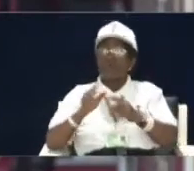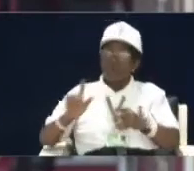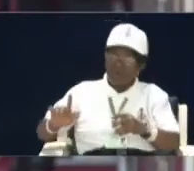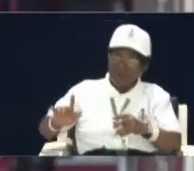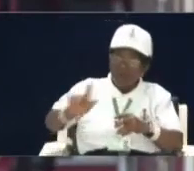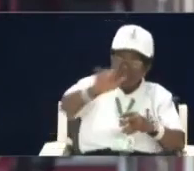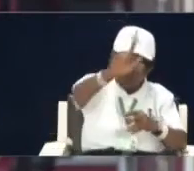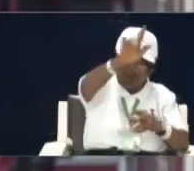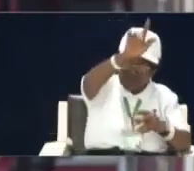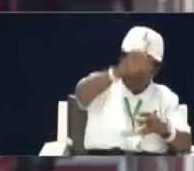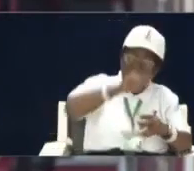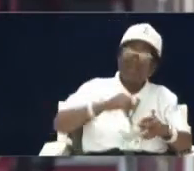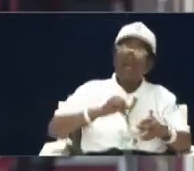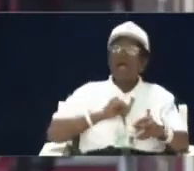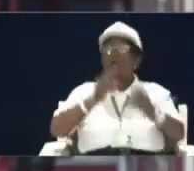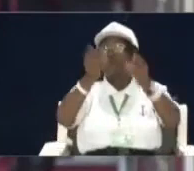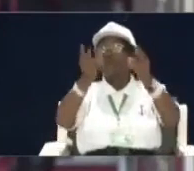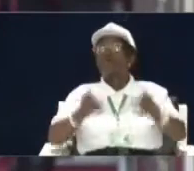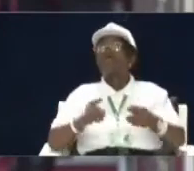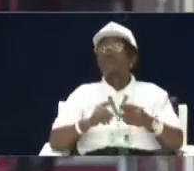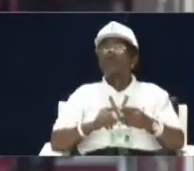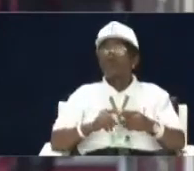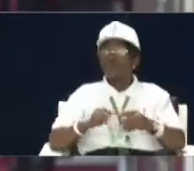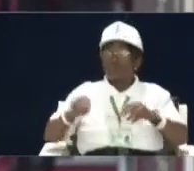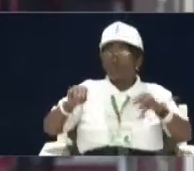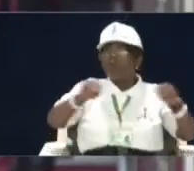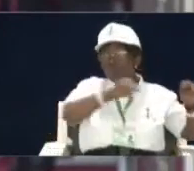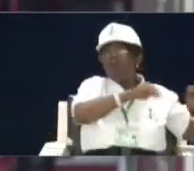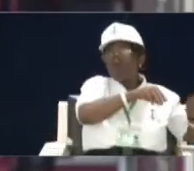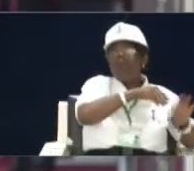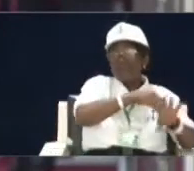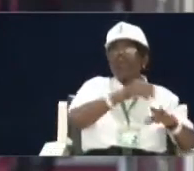I want to move at the speed of the Holy Spirit.